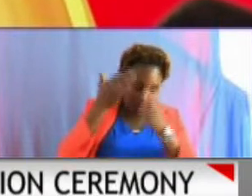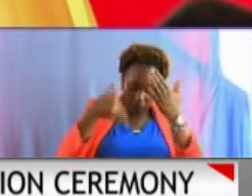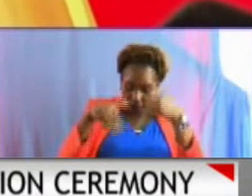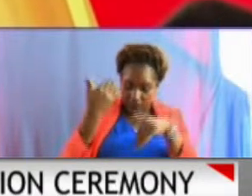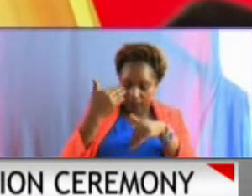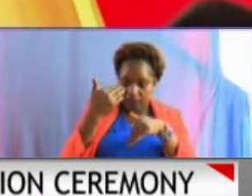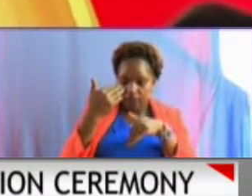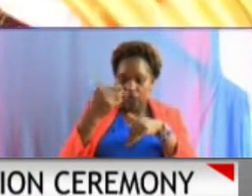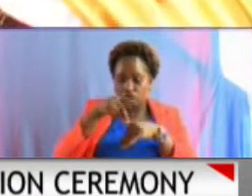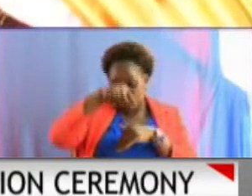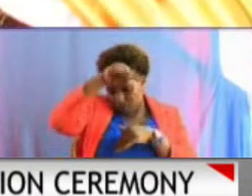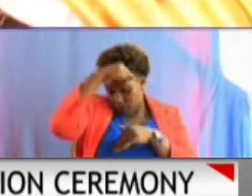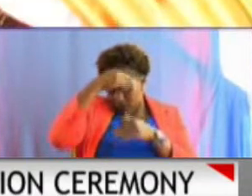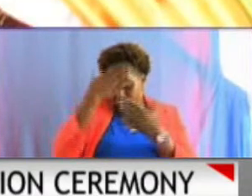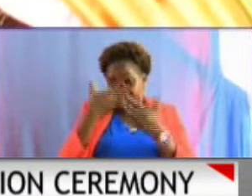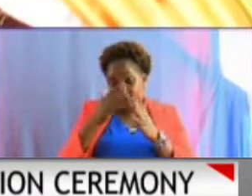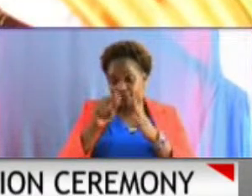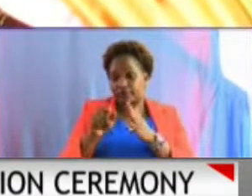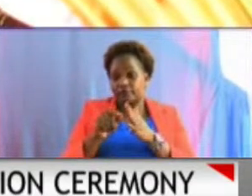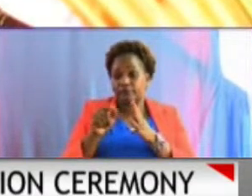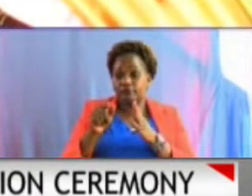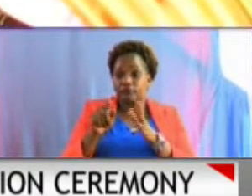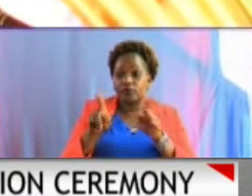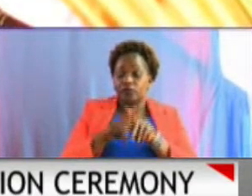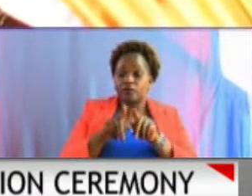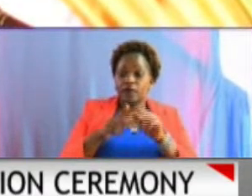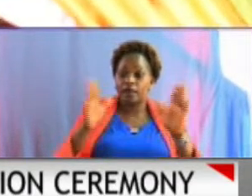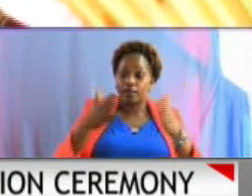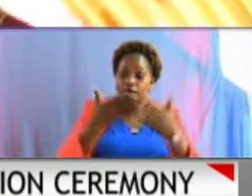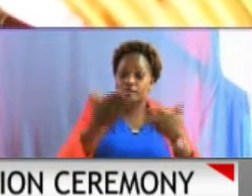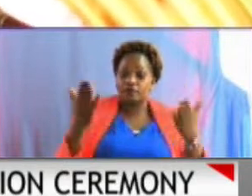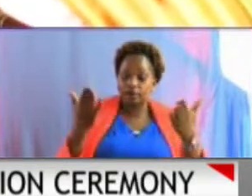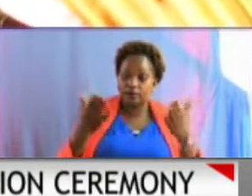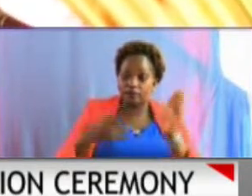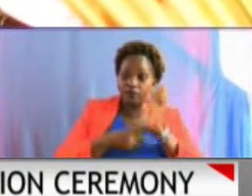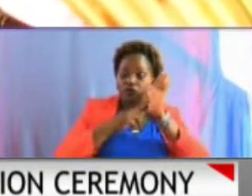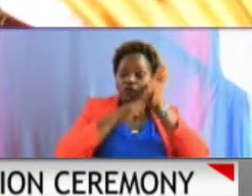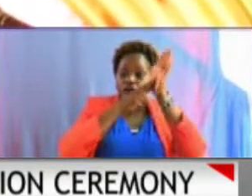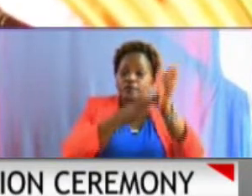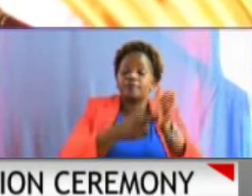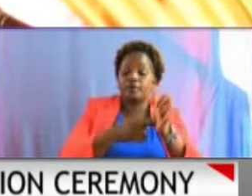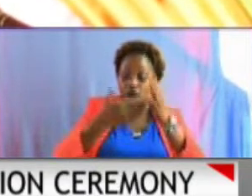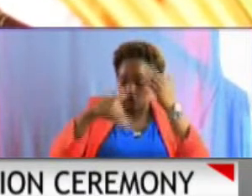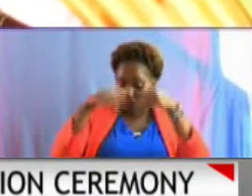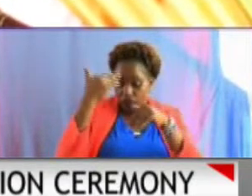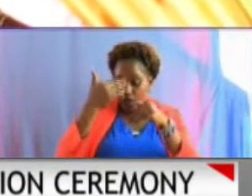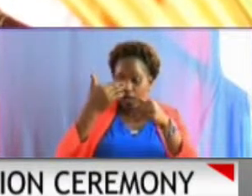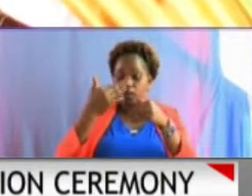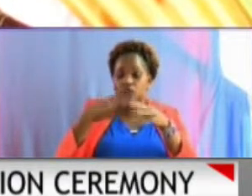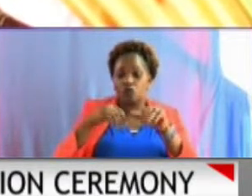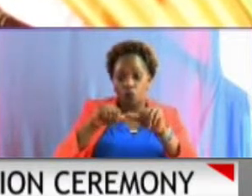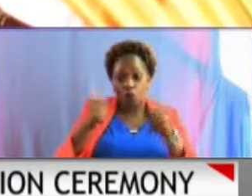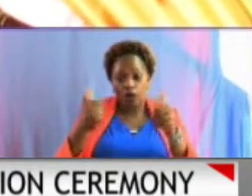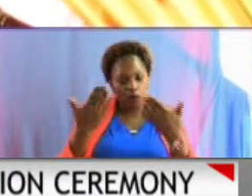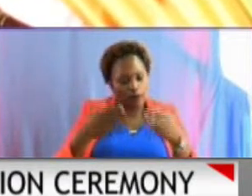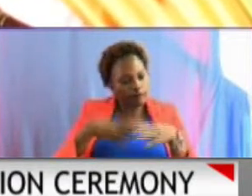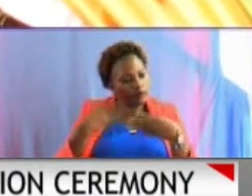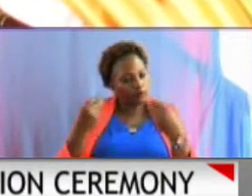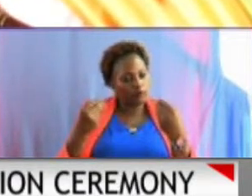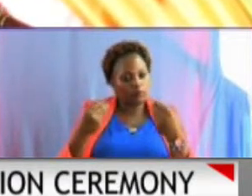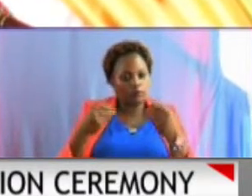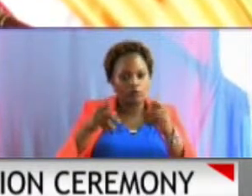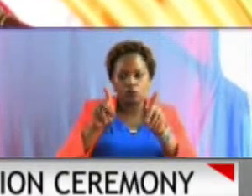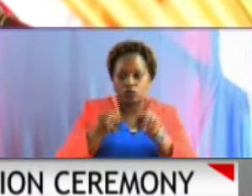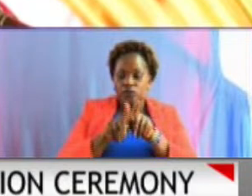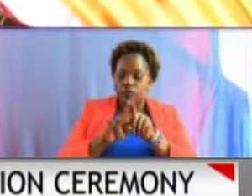of Technology. I encourage you to represent the university well wherever you will be. You can